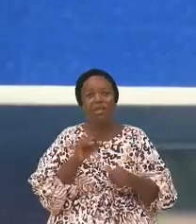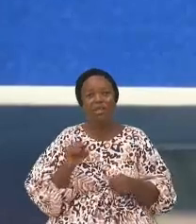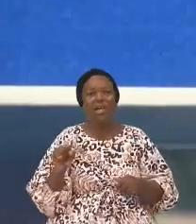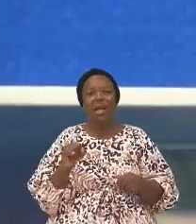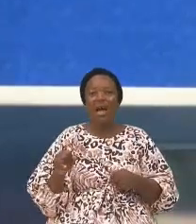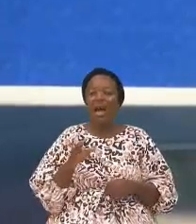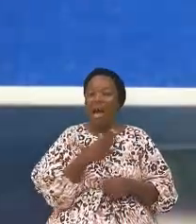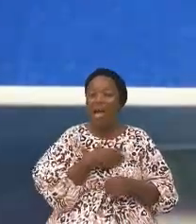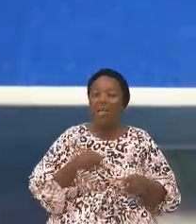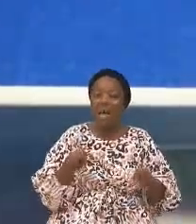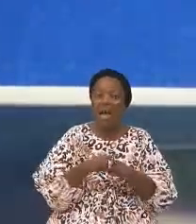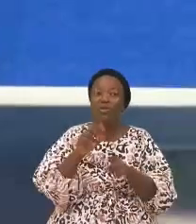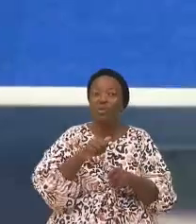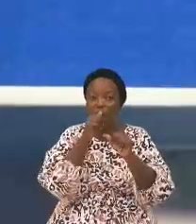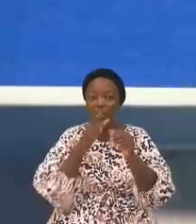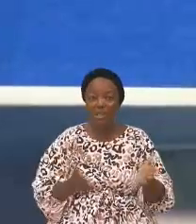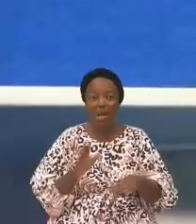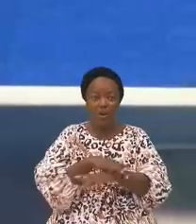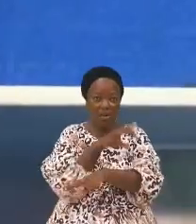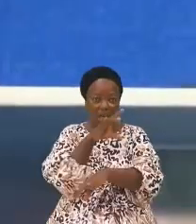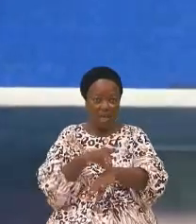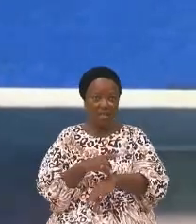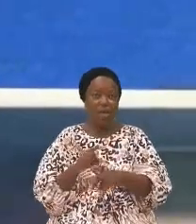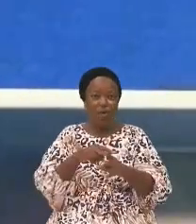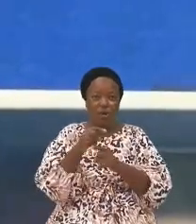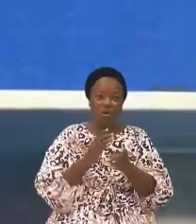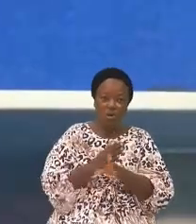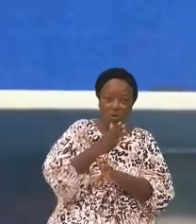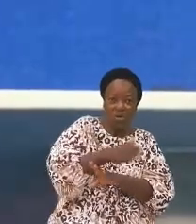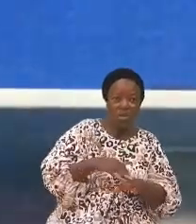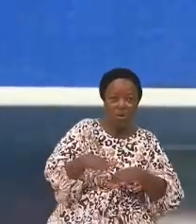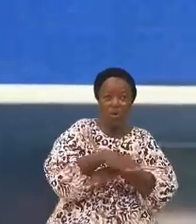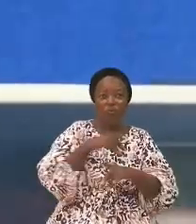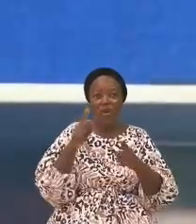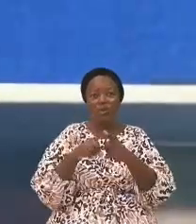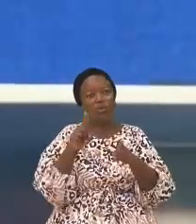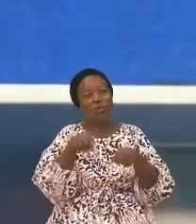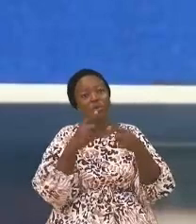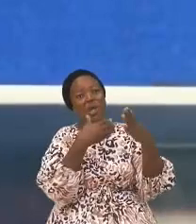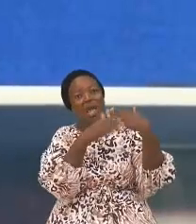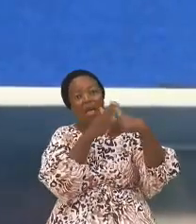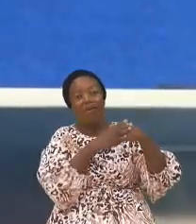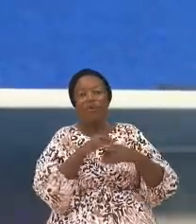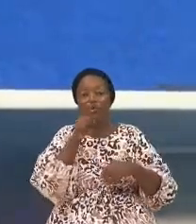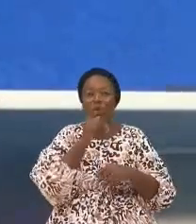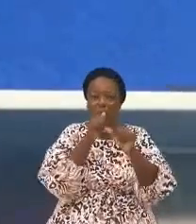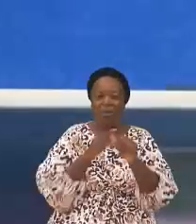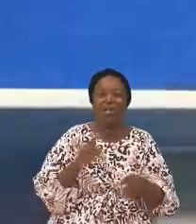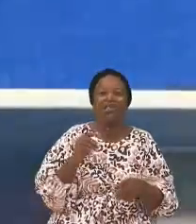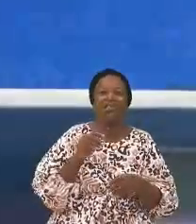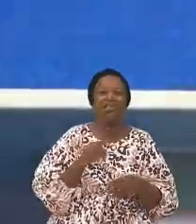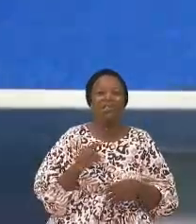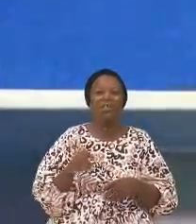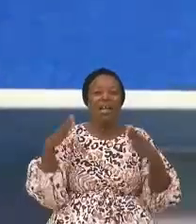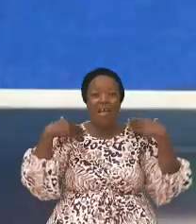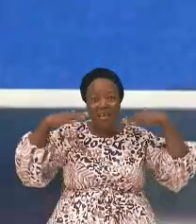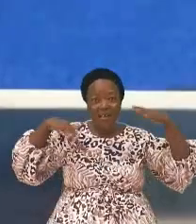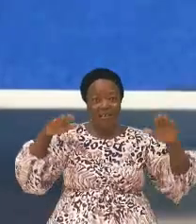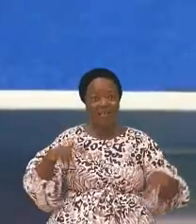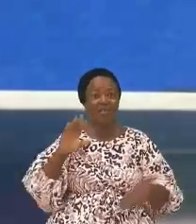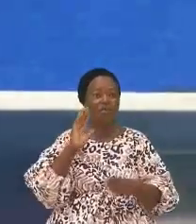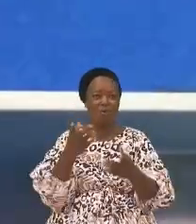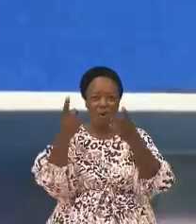he'll also give you everlasting blessing. As you are blessed on earth, when you are crossing over to go